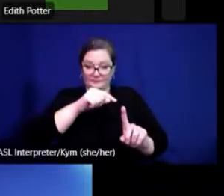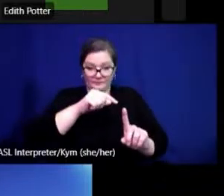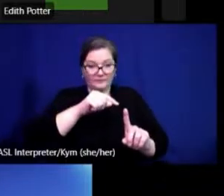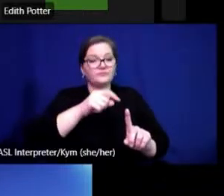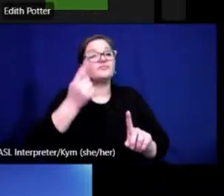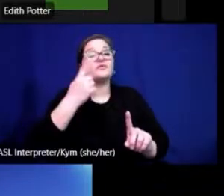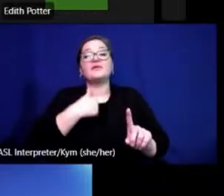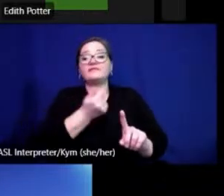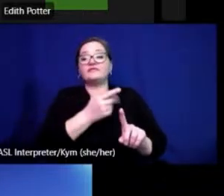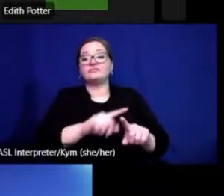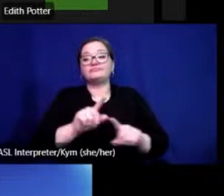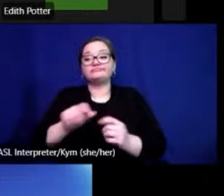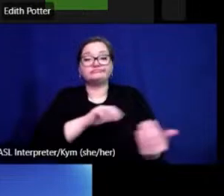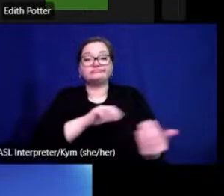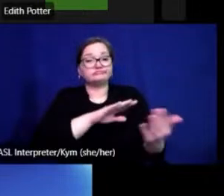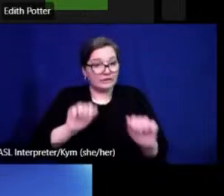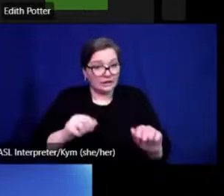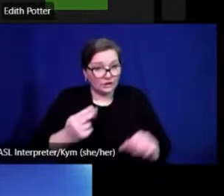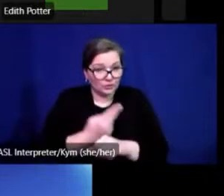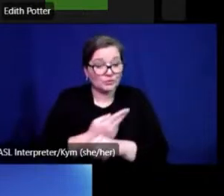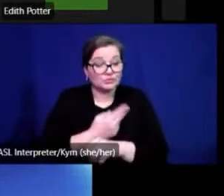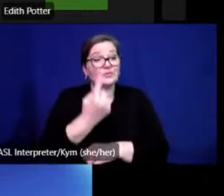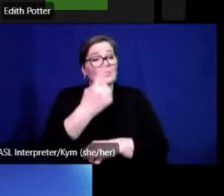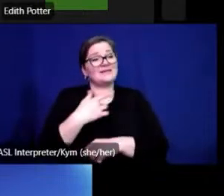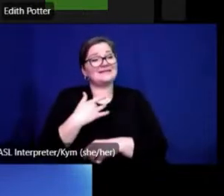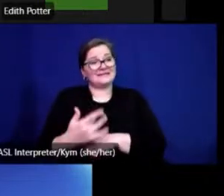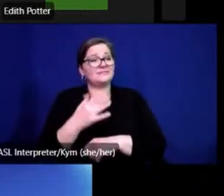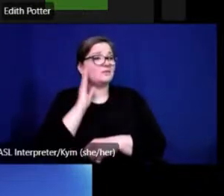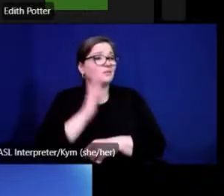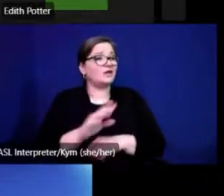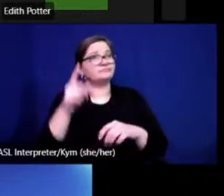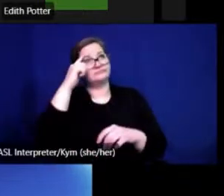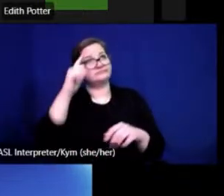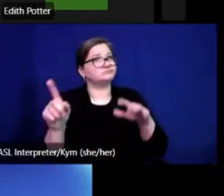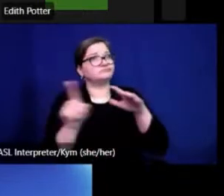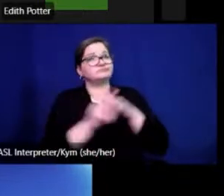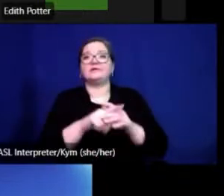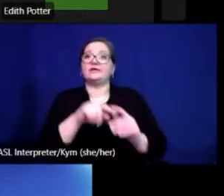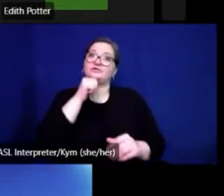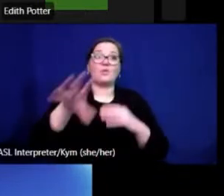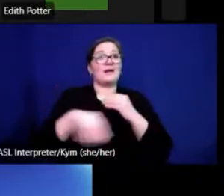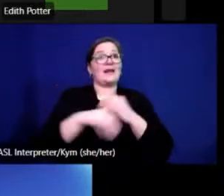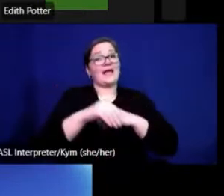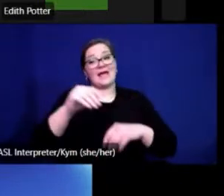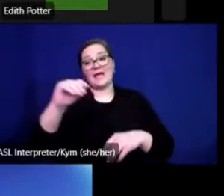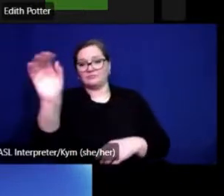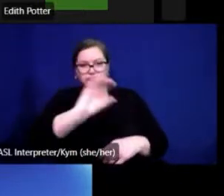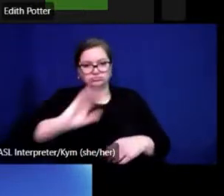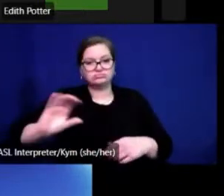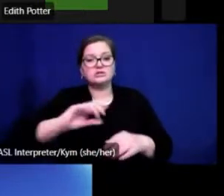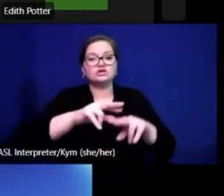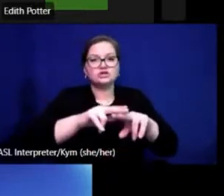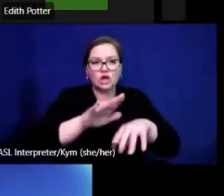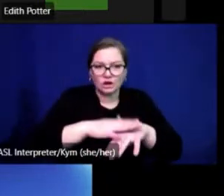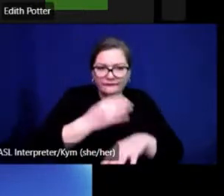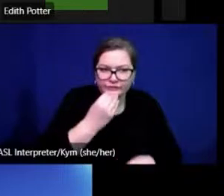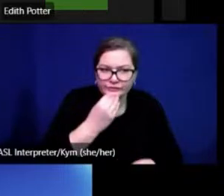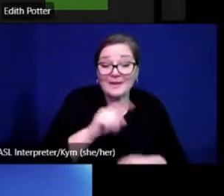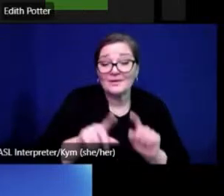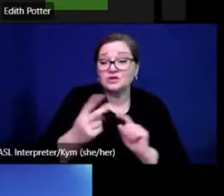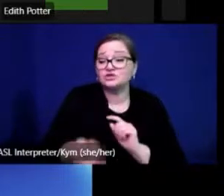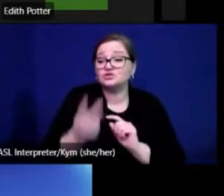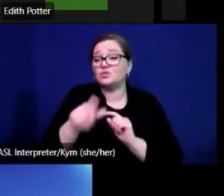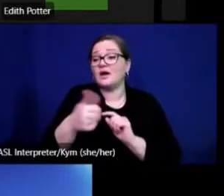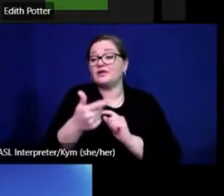ways to do that. And the one that often comes to people's mind is not putting salt on their food, not salting their food. But two other